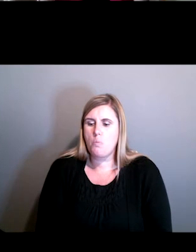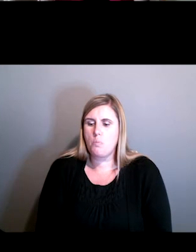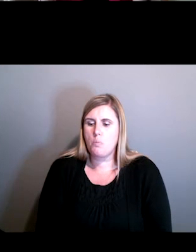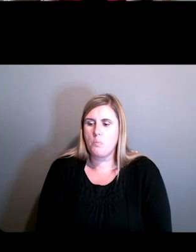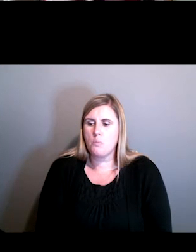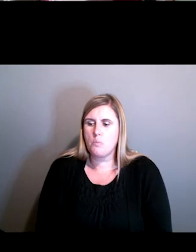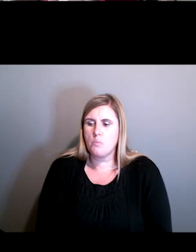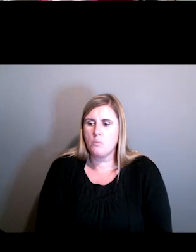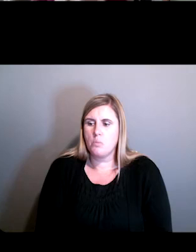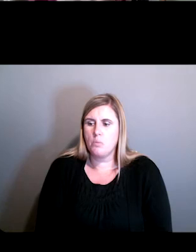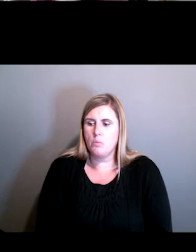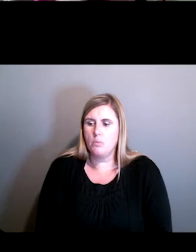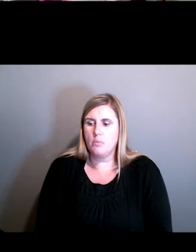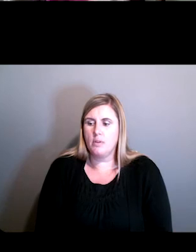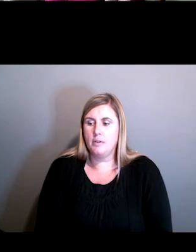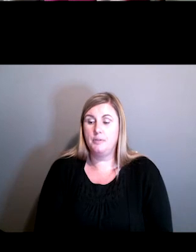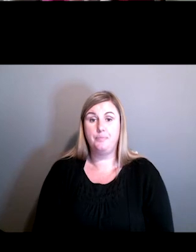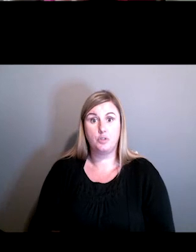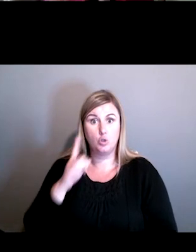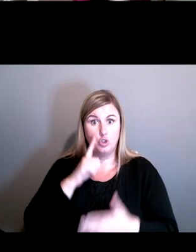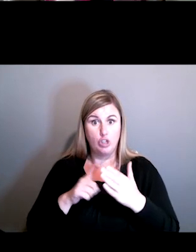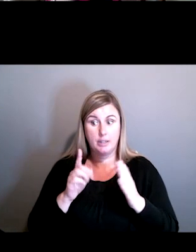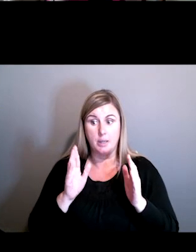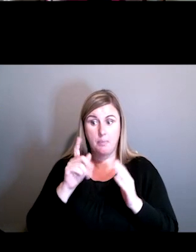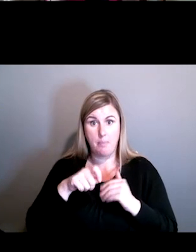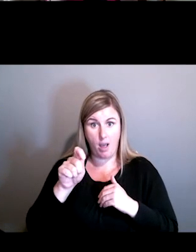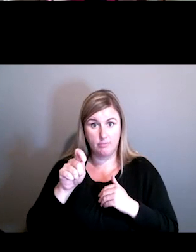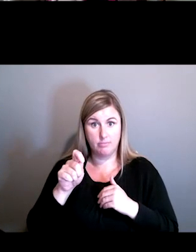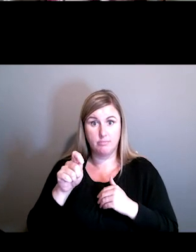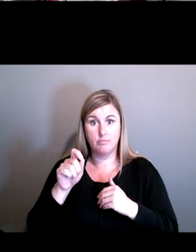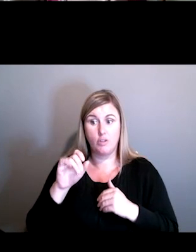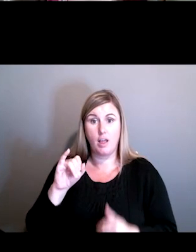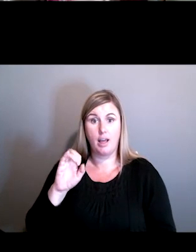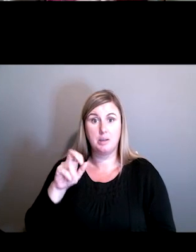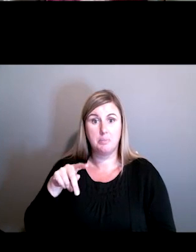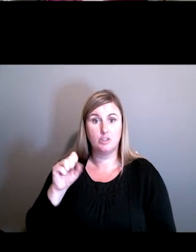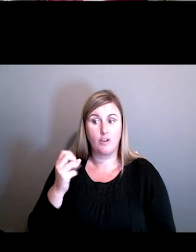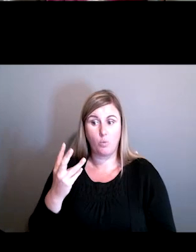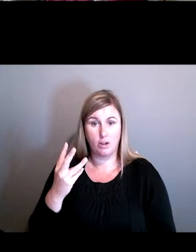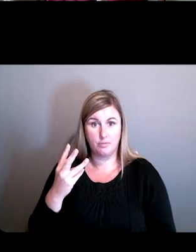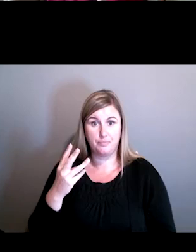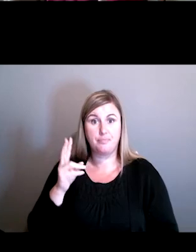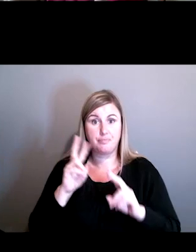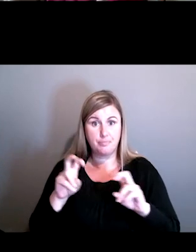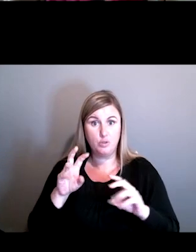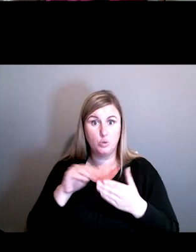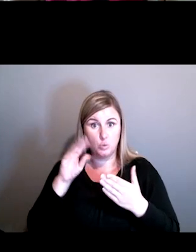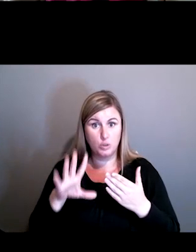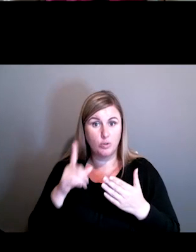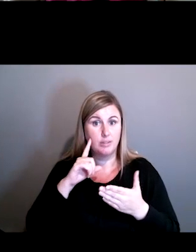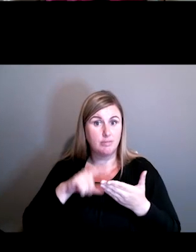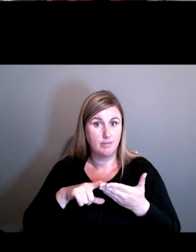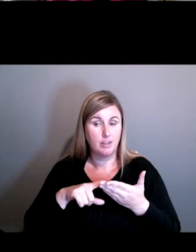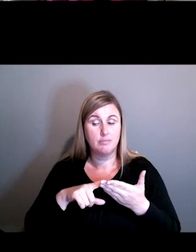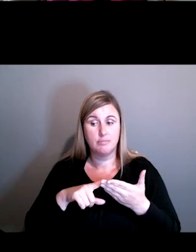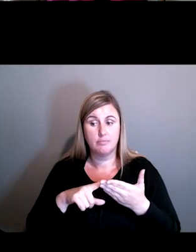So you checked the box on that IEP software. After assessing your student and you have identified that the behavior is a